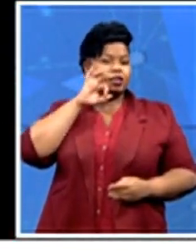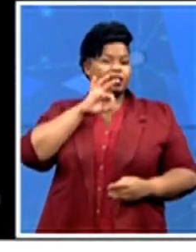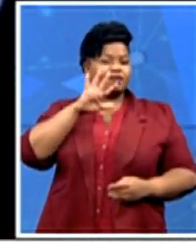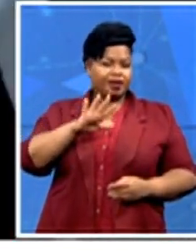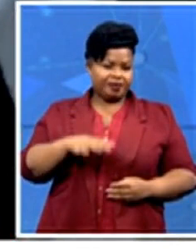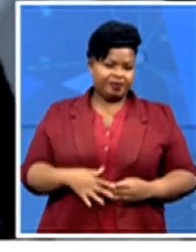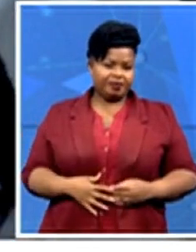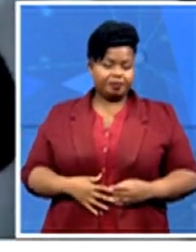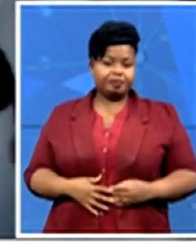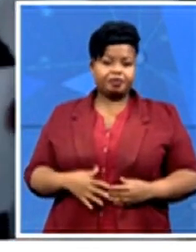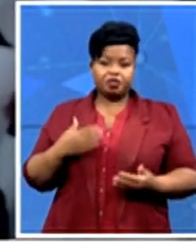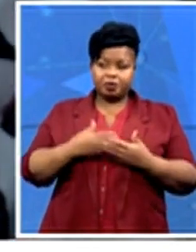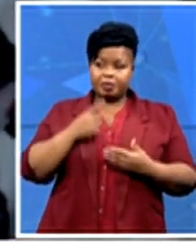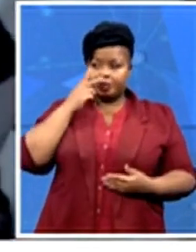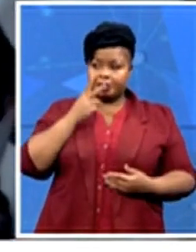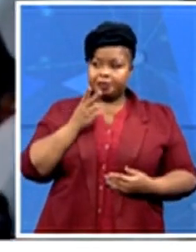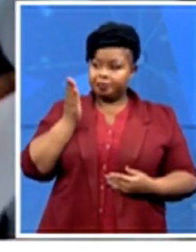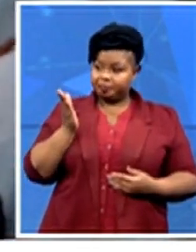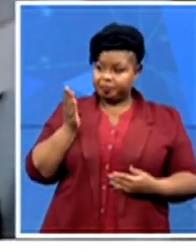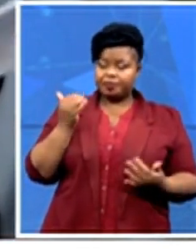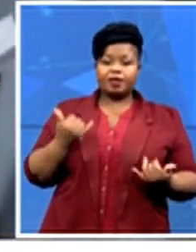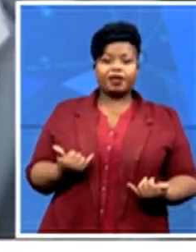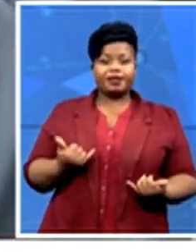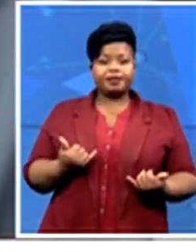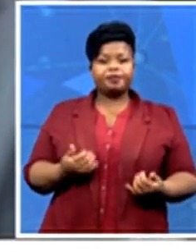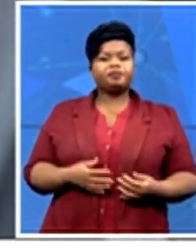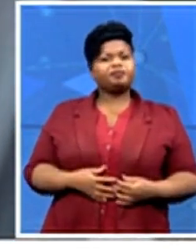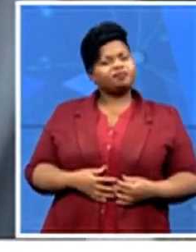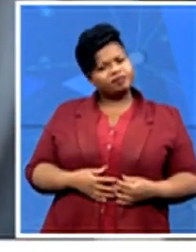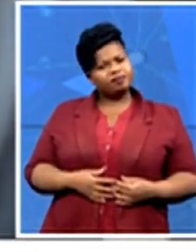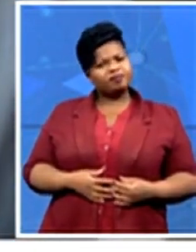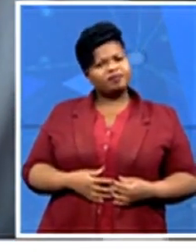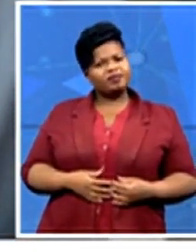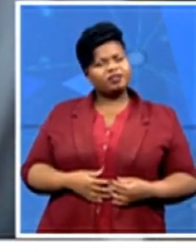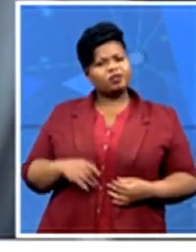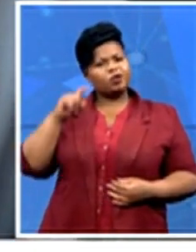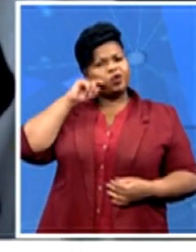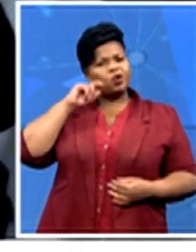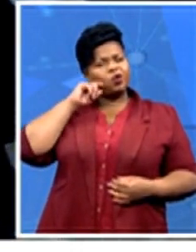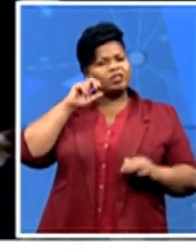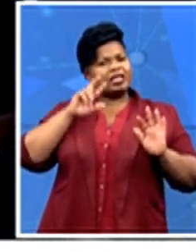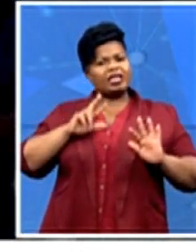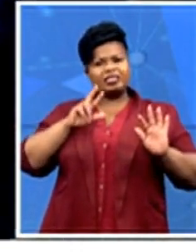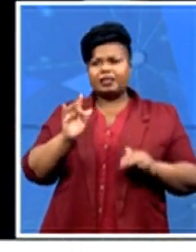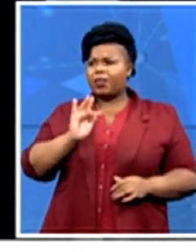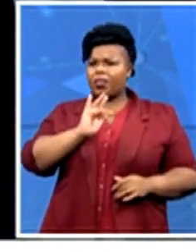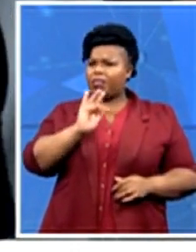I am looking at, there's not a single 18-year-old. But looking at the time, Desiree, I think when I was